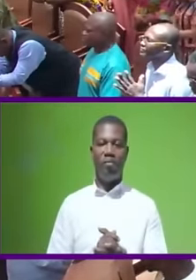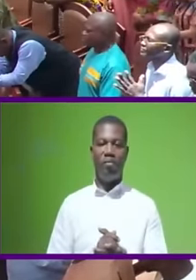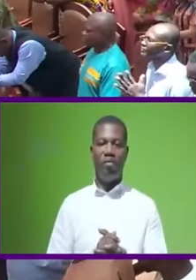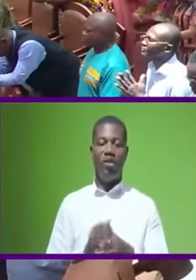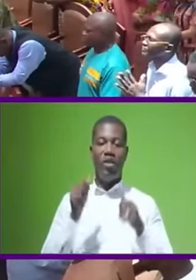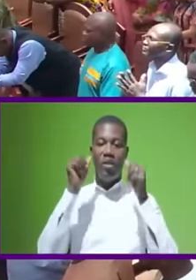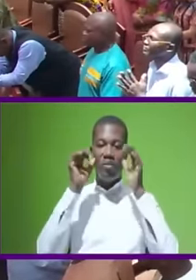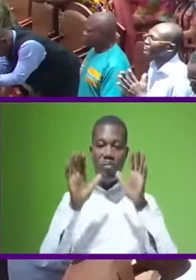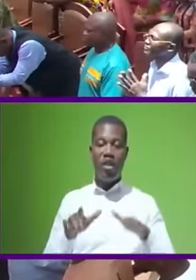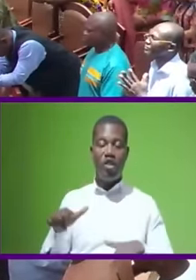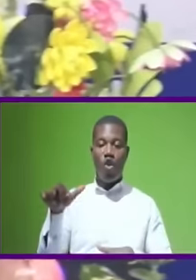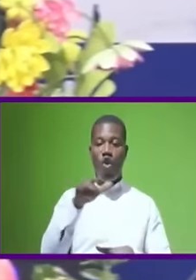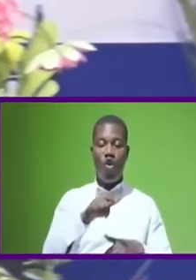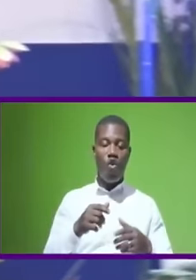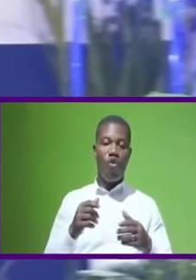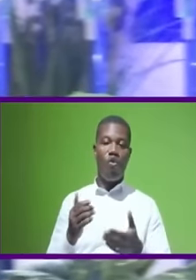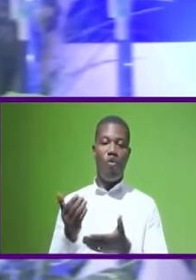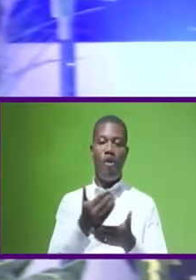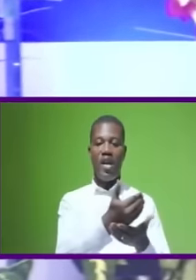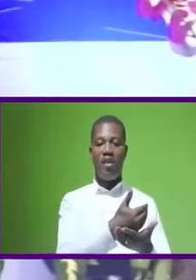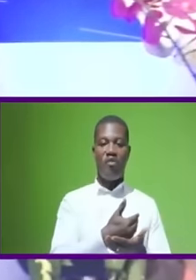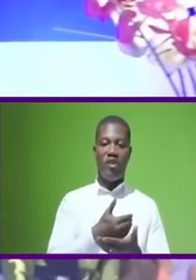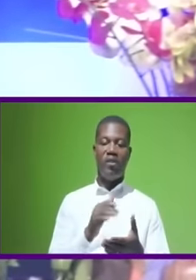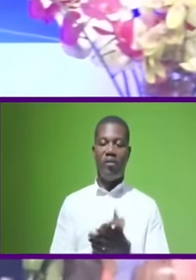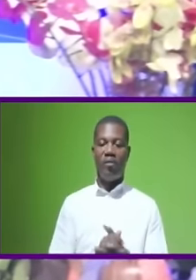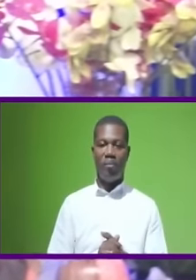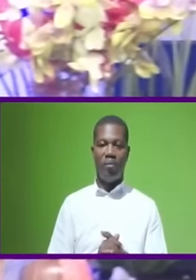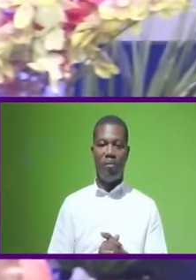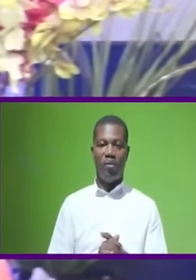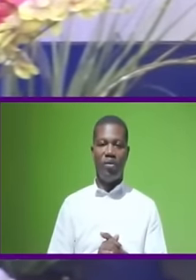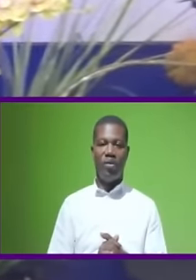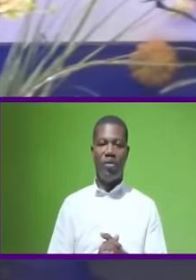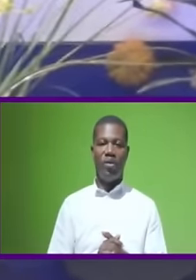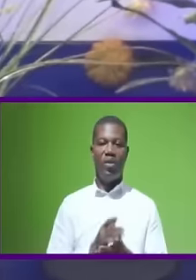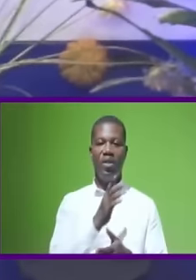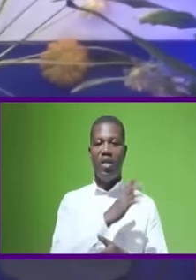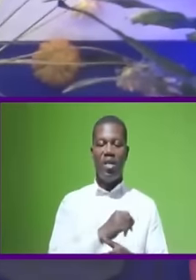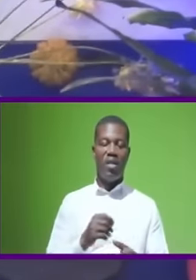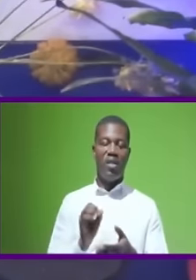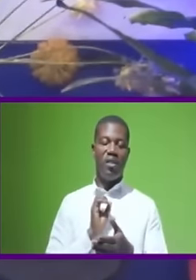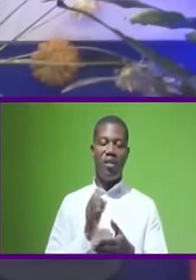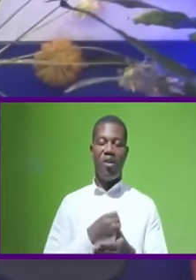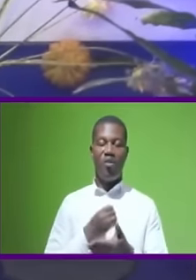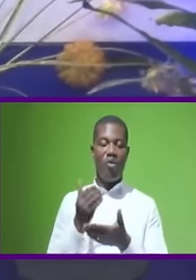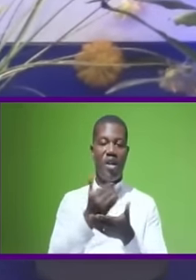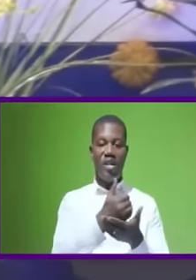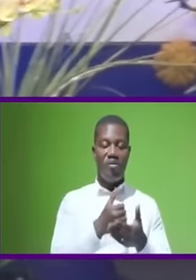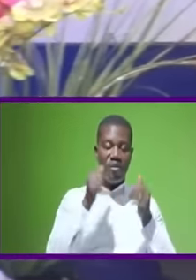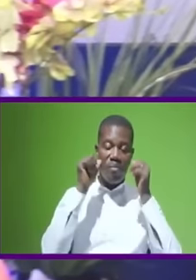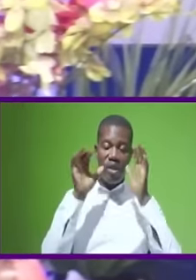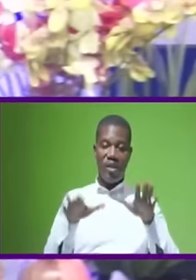Should I have for the end in our soul? Not yet for the soul, sir. And take